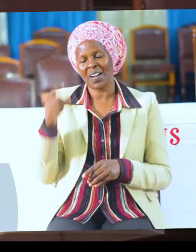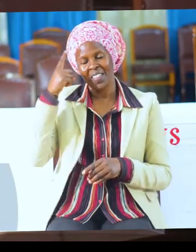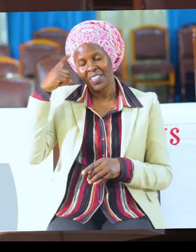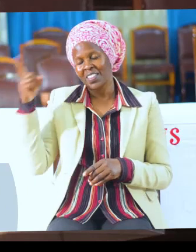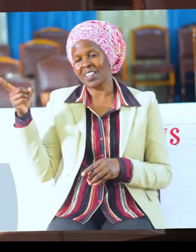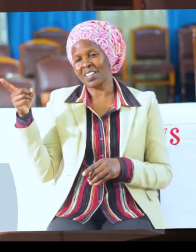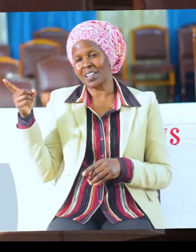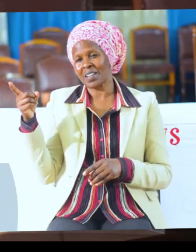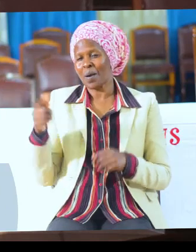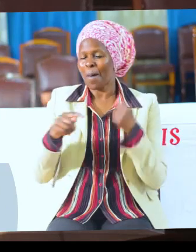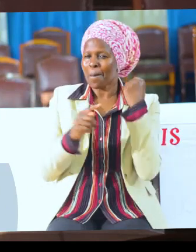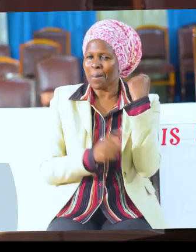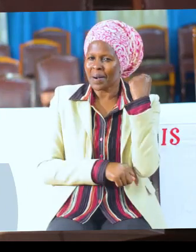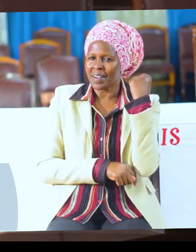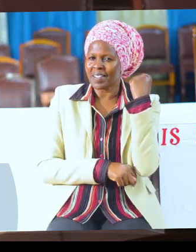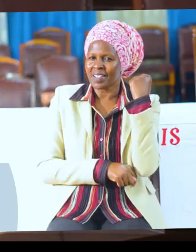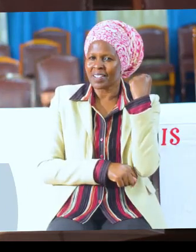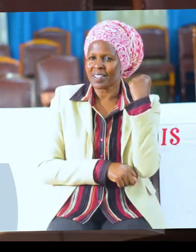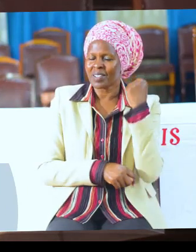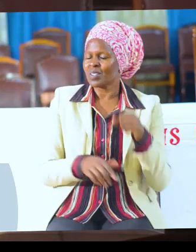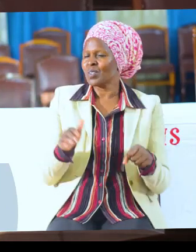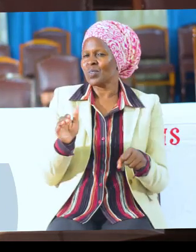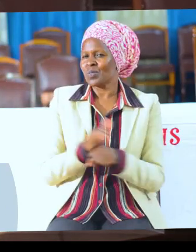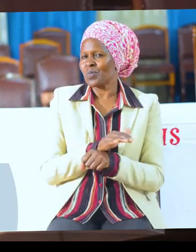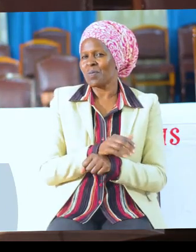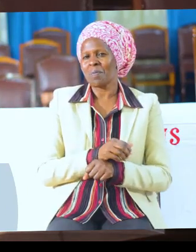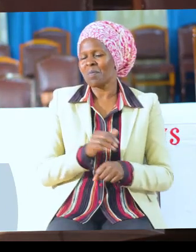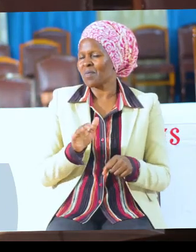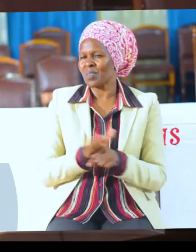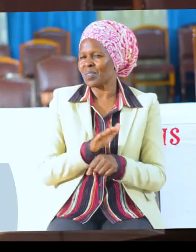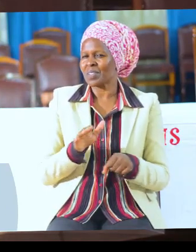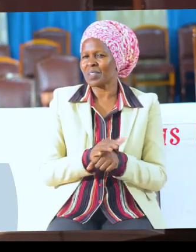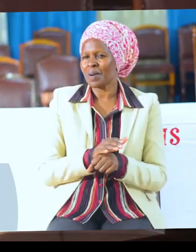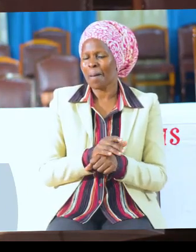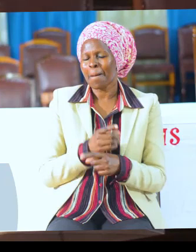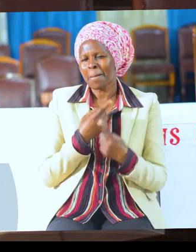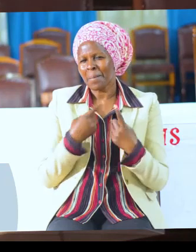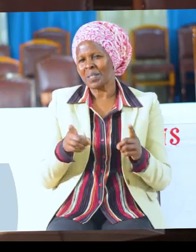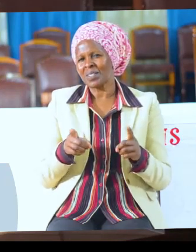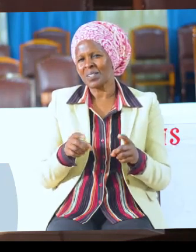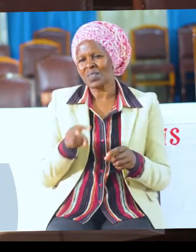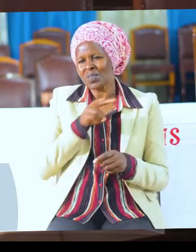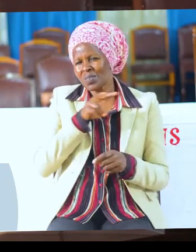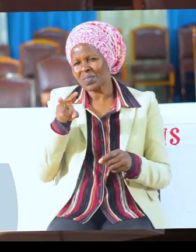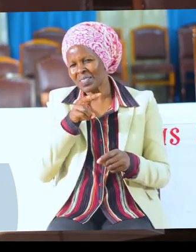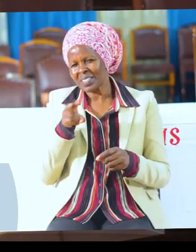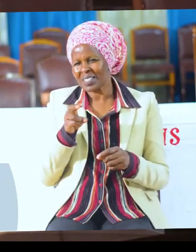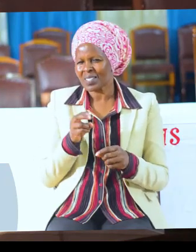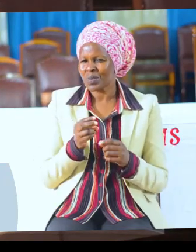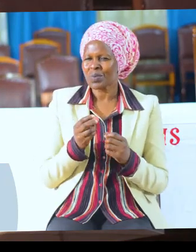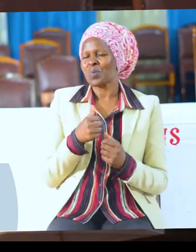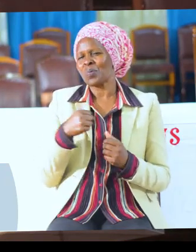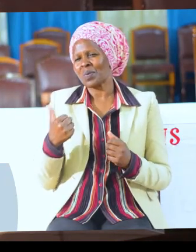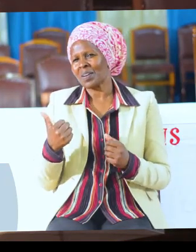like, you know, the bad has been too much. But if you look at it critically, there are